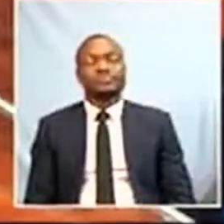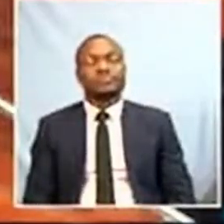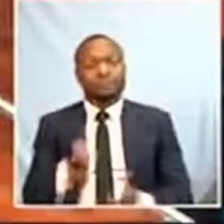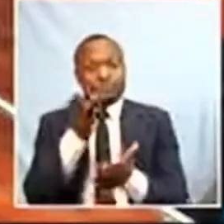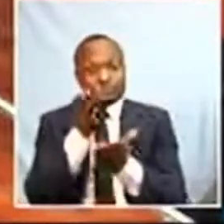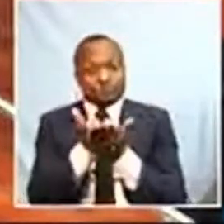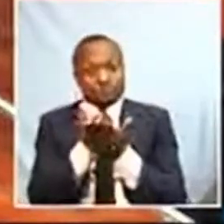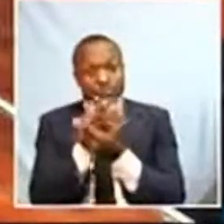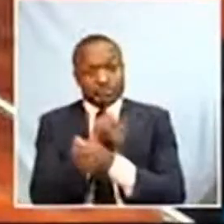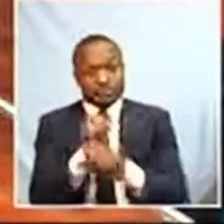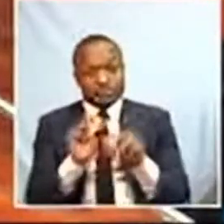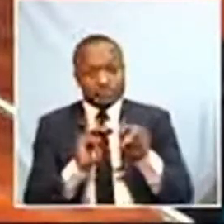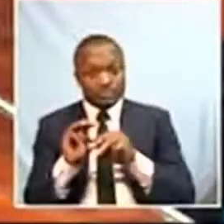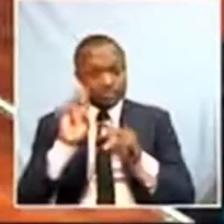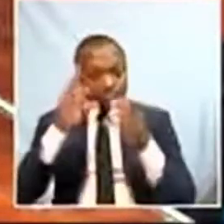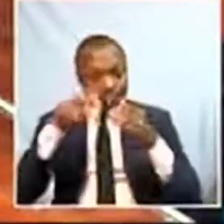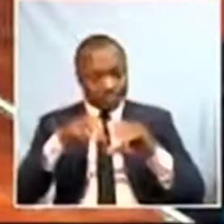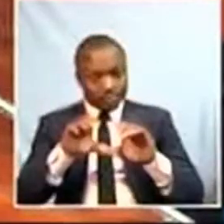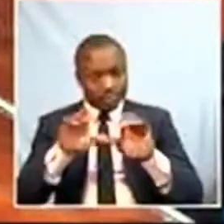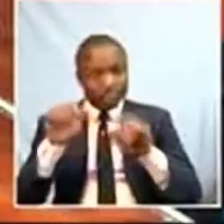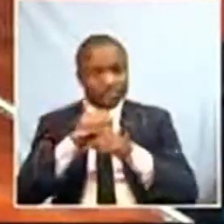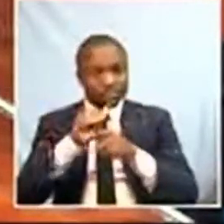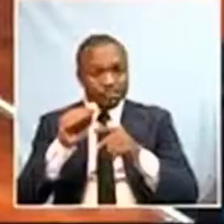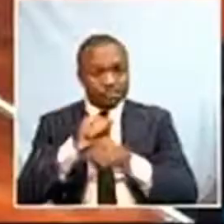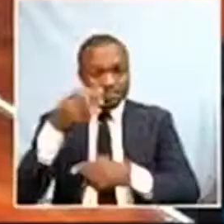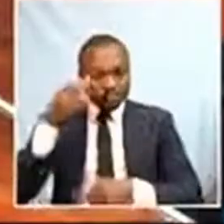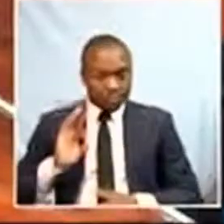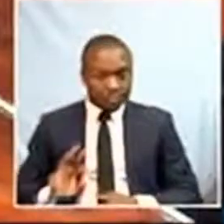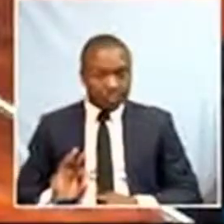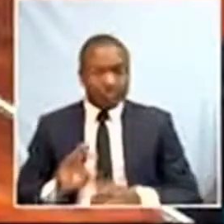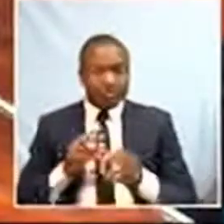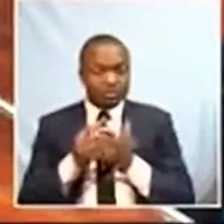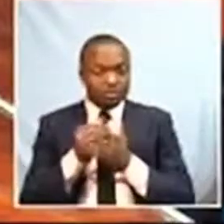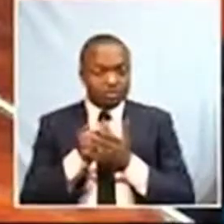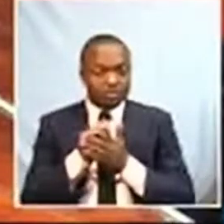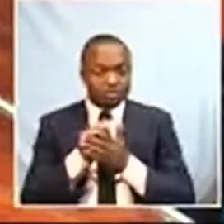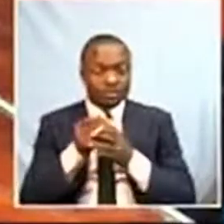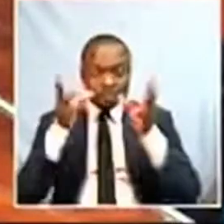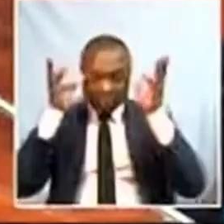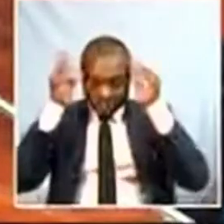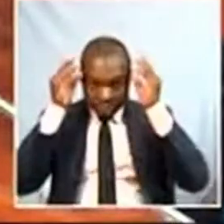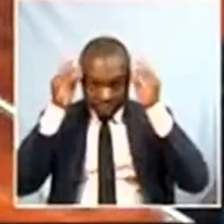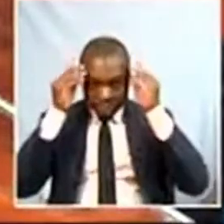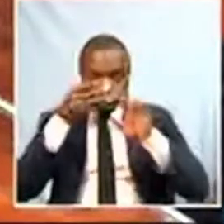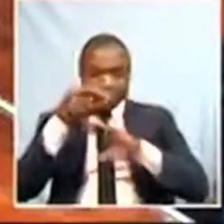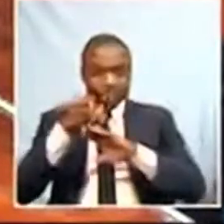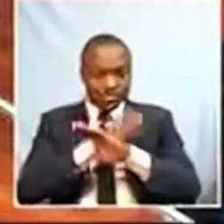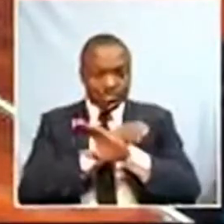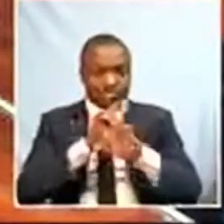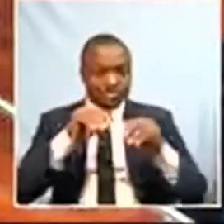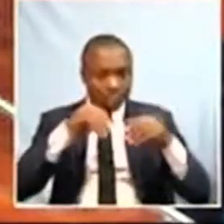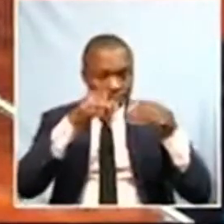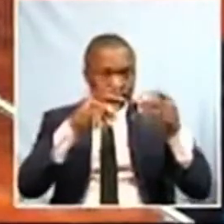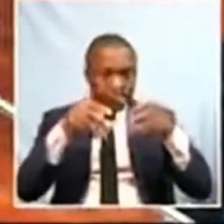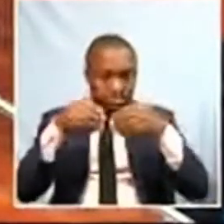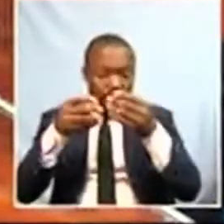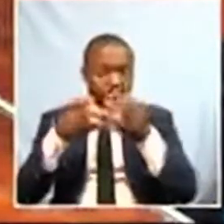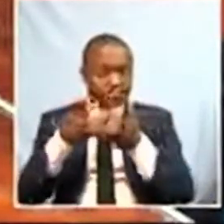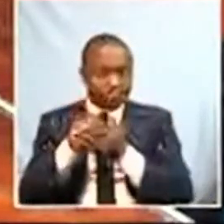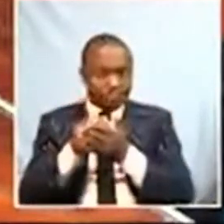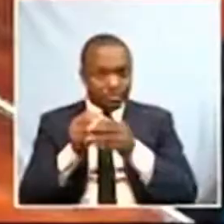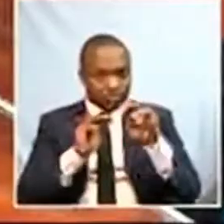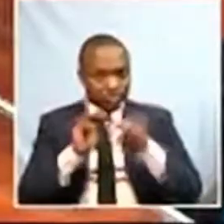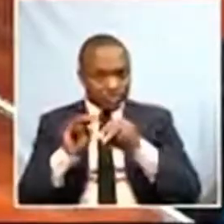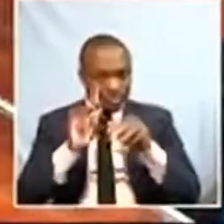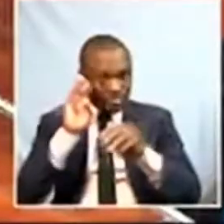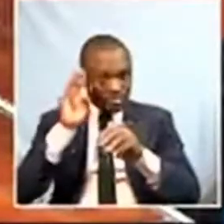Remedial measure. Management will continue to train beneficiaries on financial literacy before disbursement of funds.